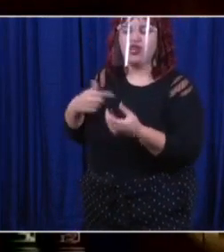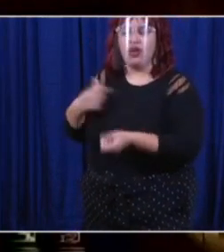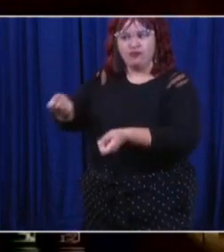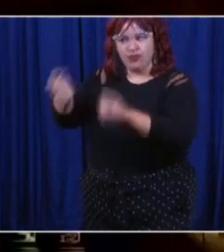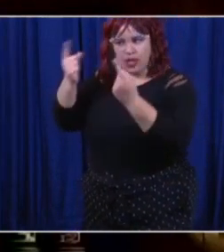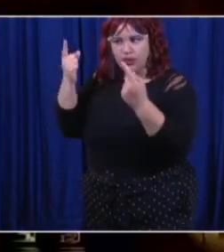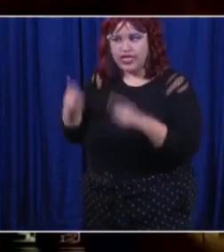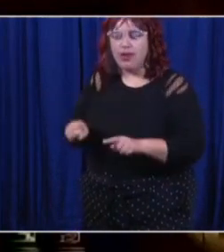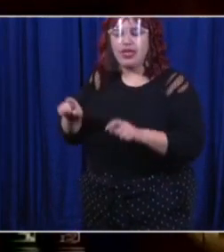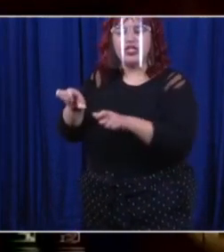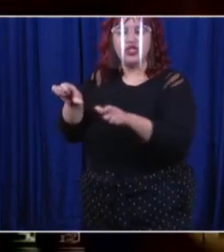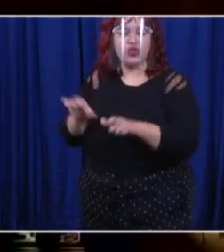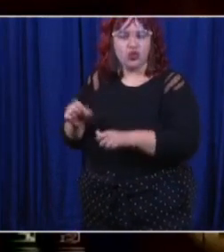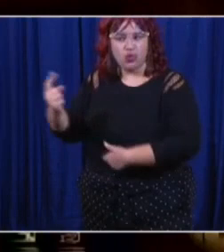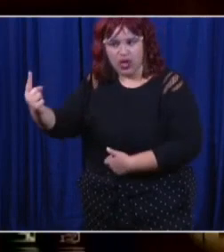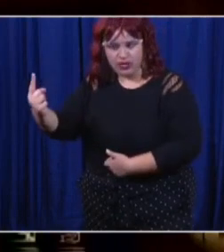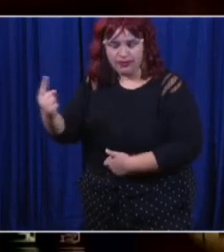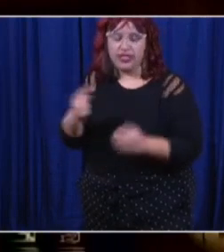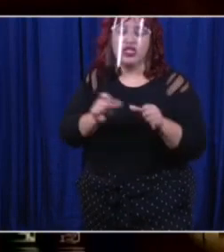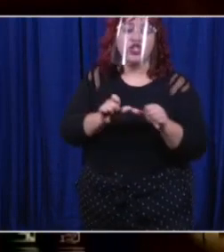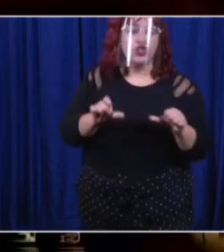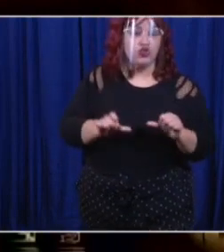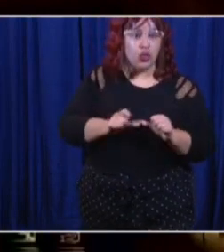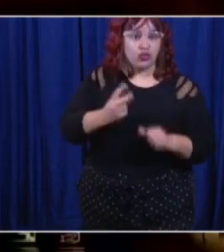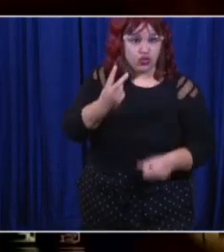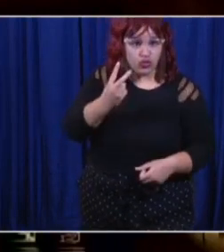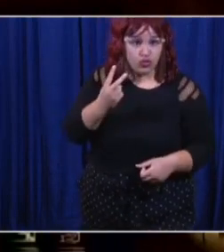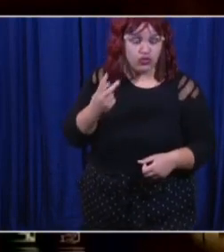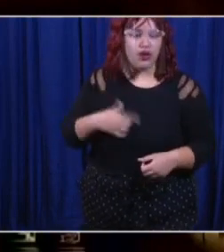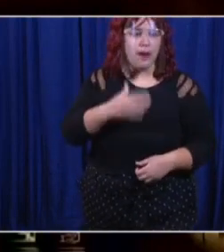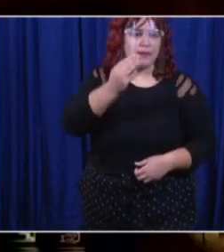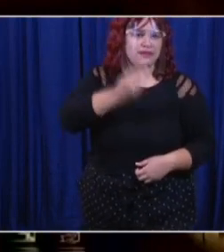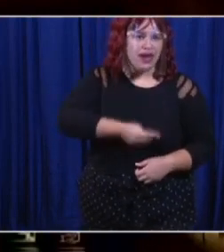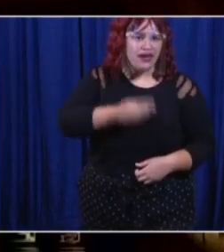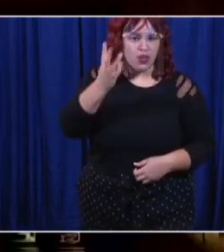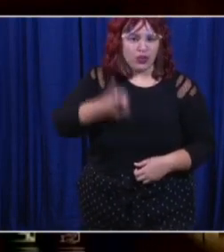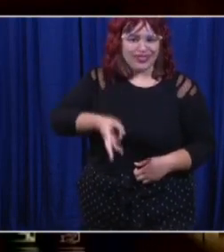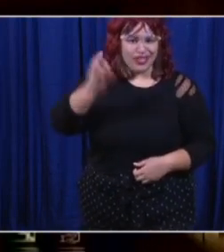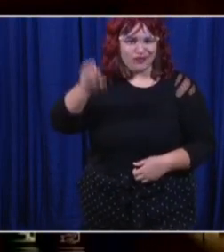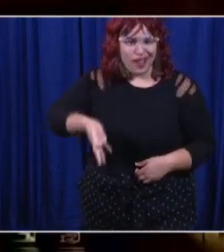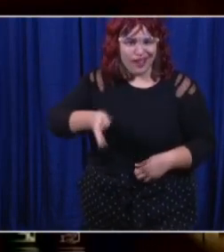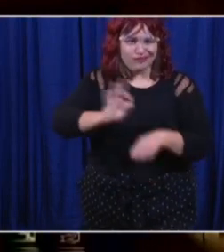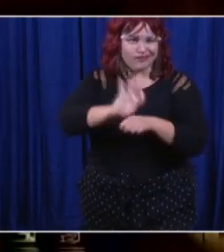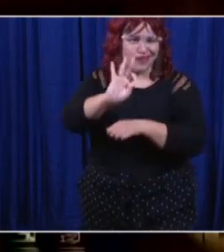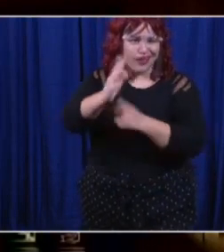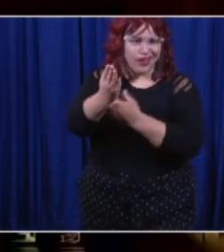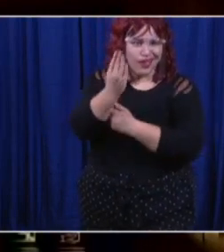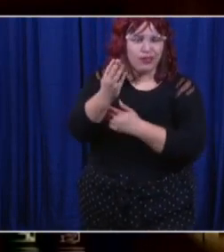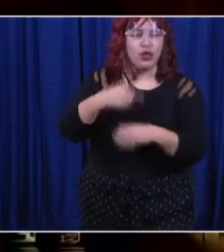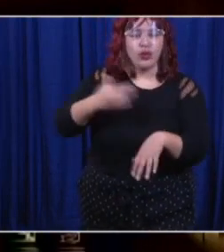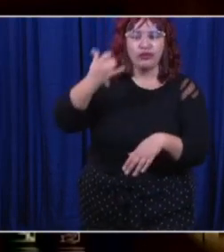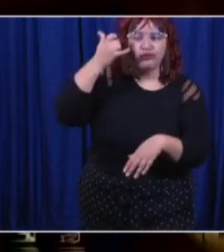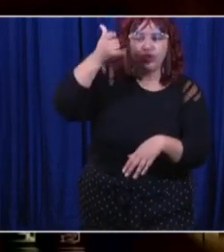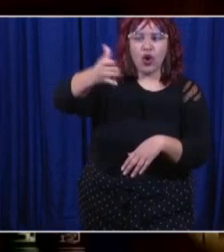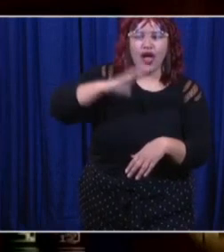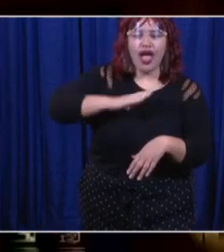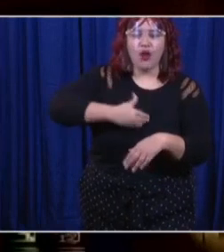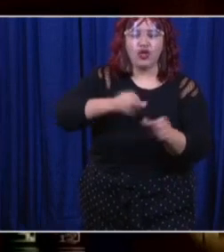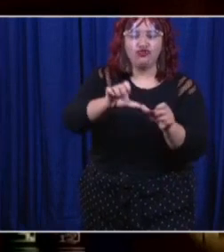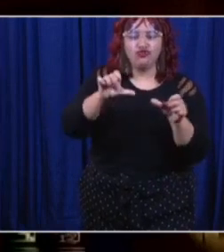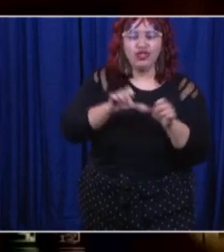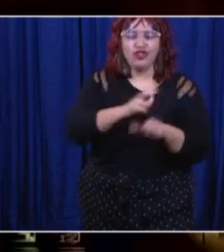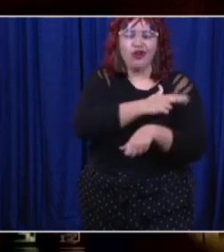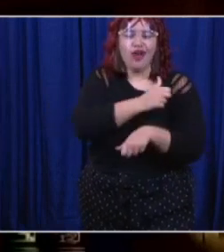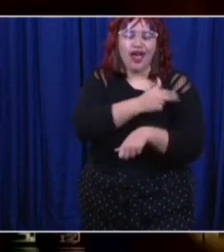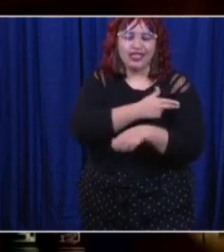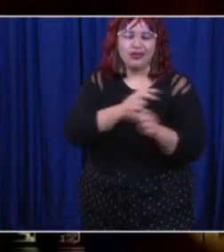in Zone 2, we do routine calls now Monday, Wednesday, Friday at 9 a.m. with our regional hospital partners. We